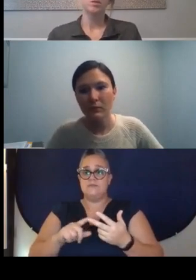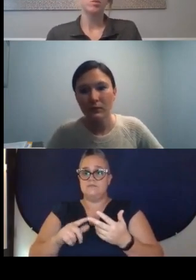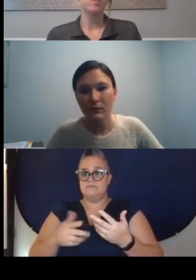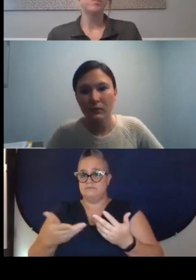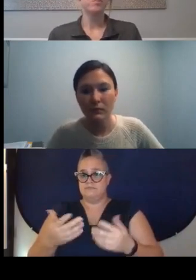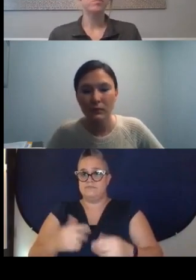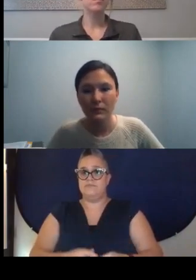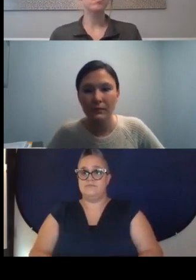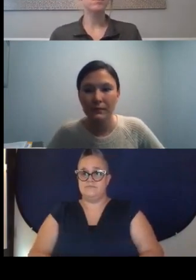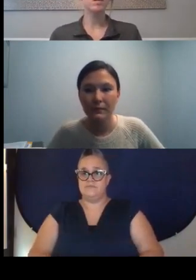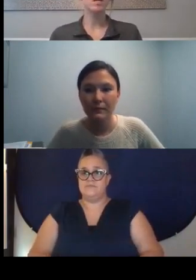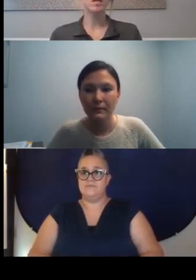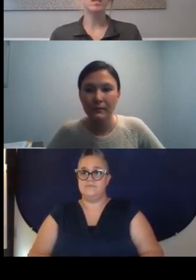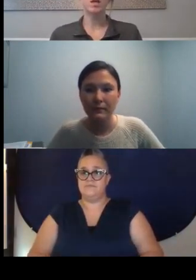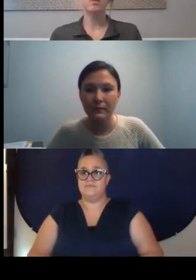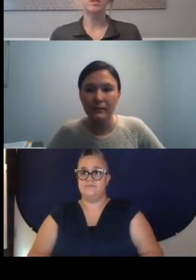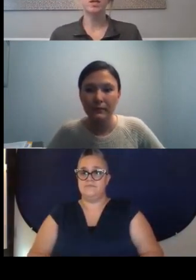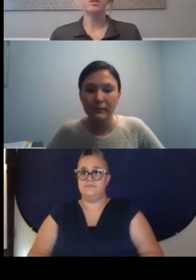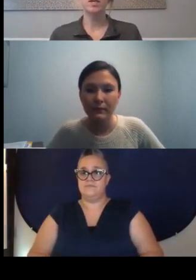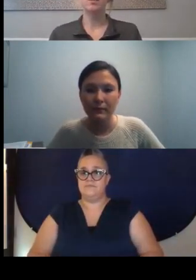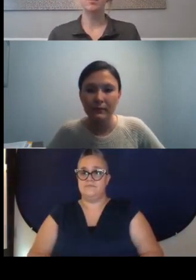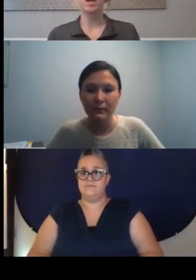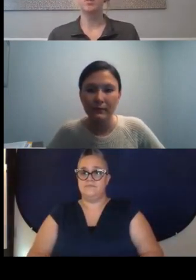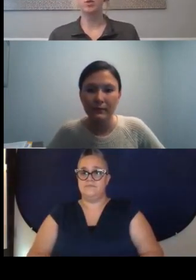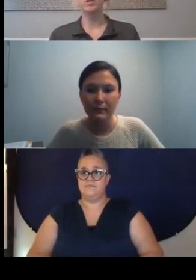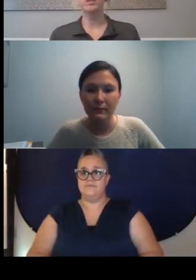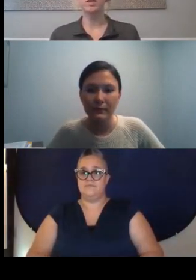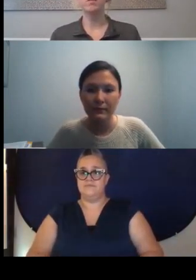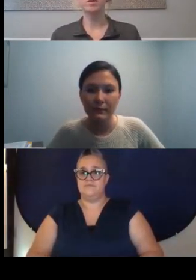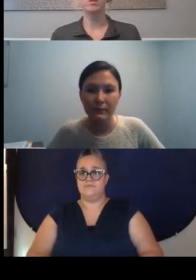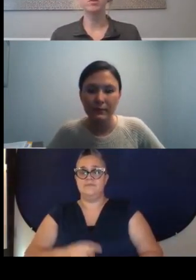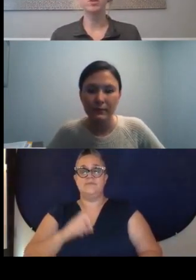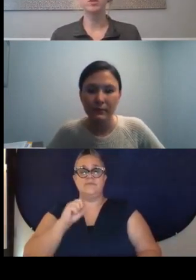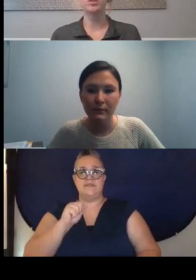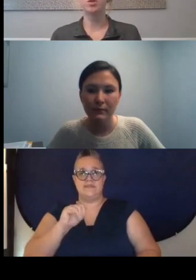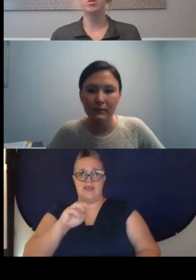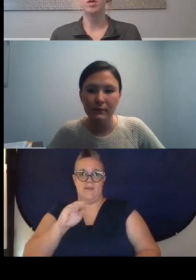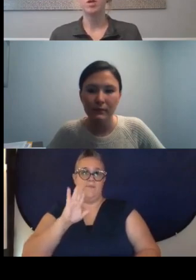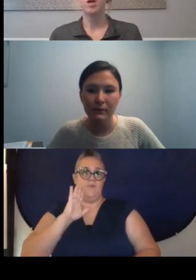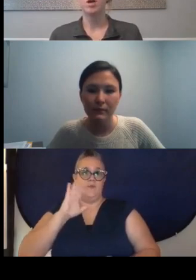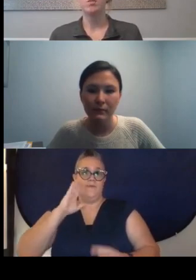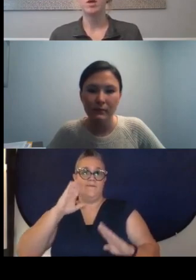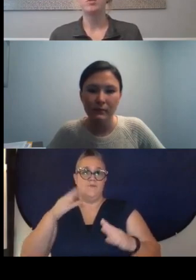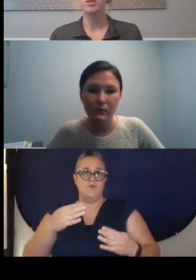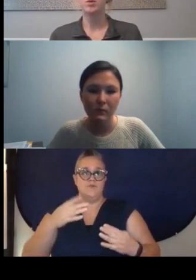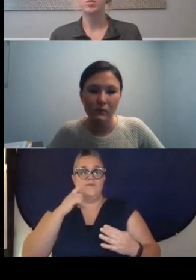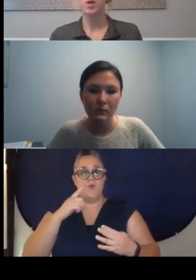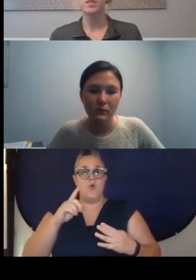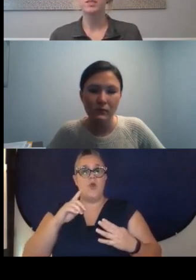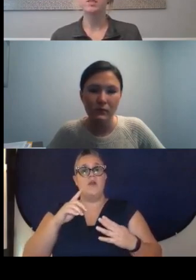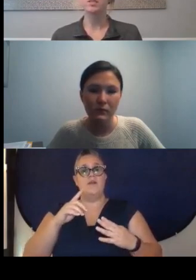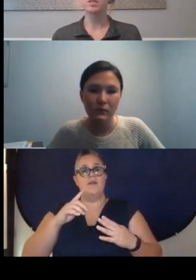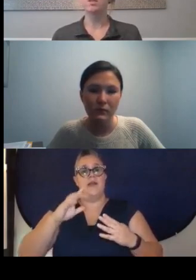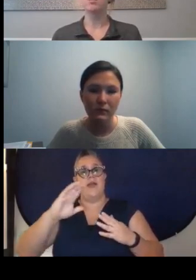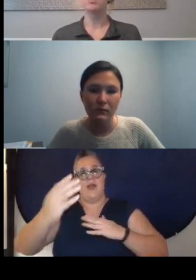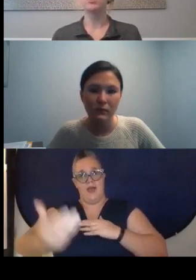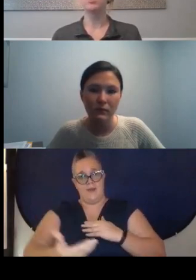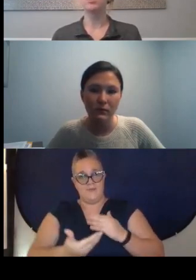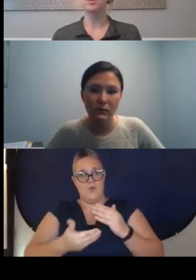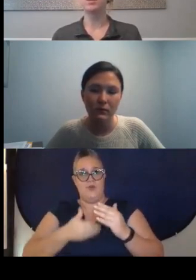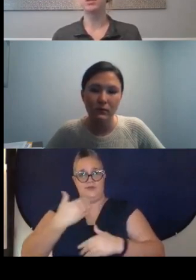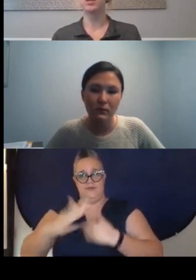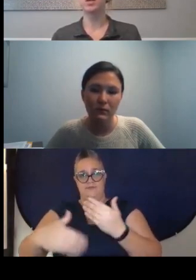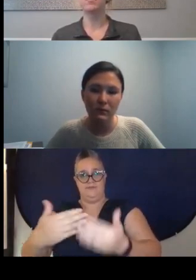Yeah, so I guess I'll kind of tackle the onboarding side of that question. So our typical process is that you